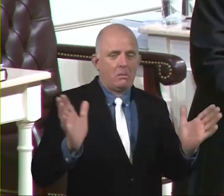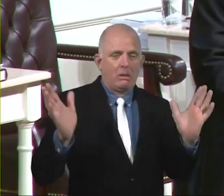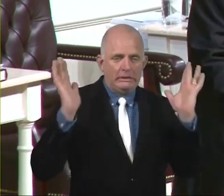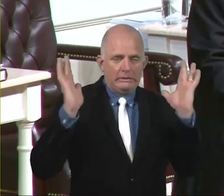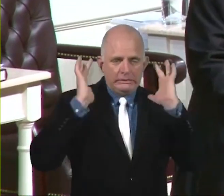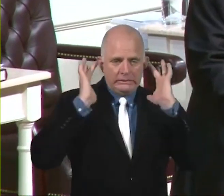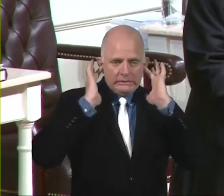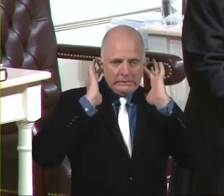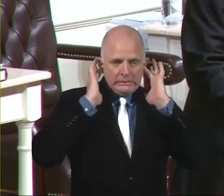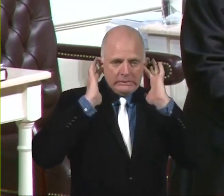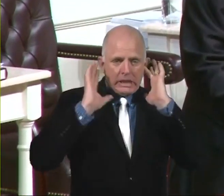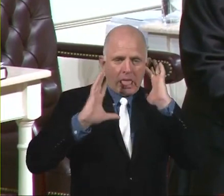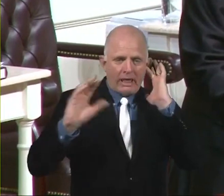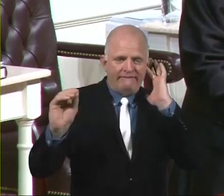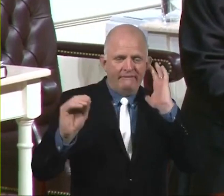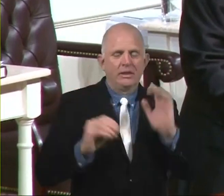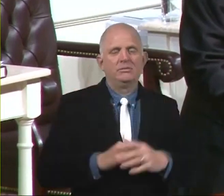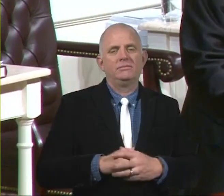somewhere.